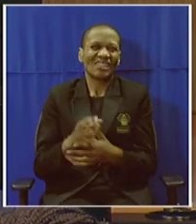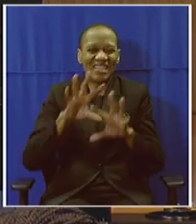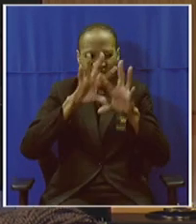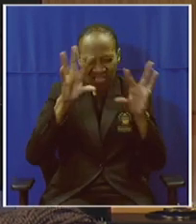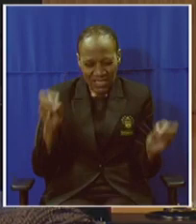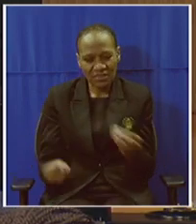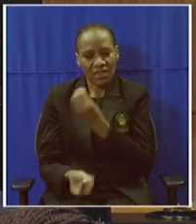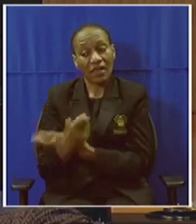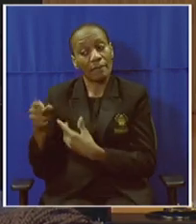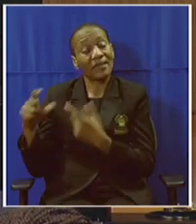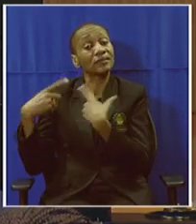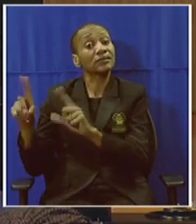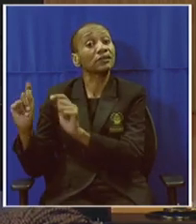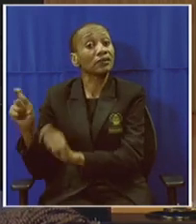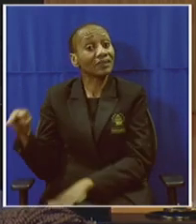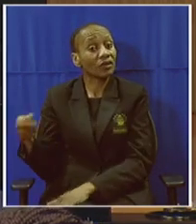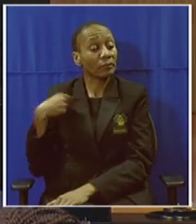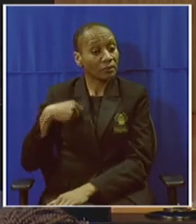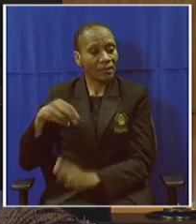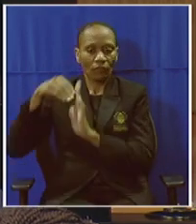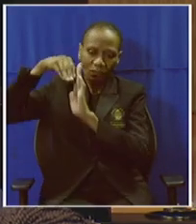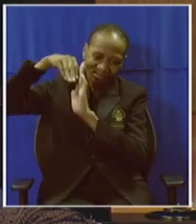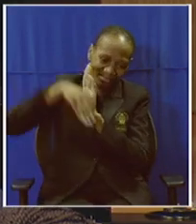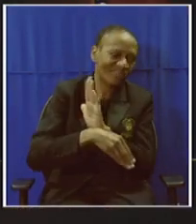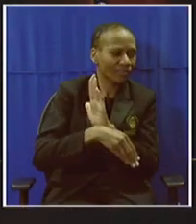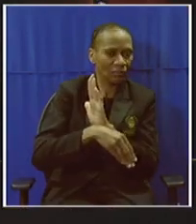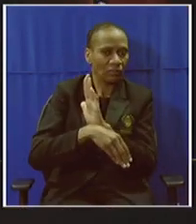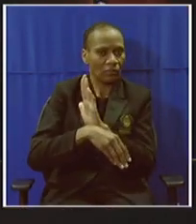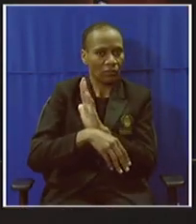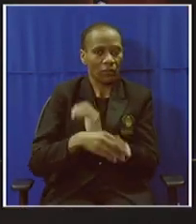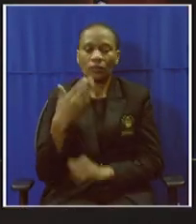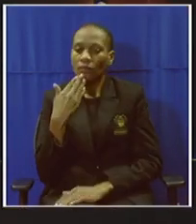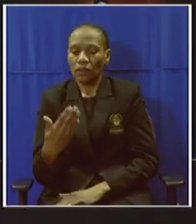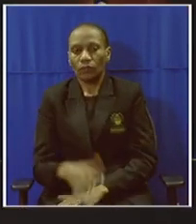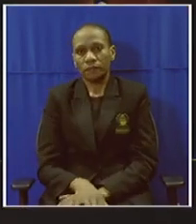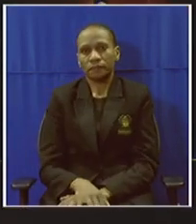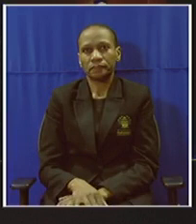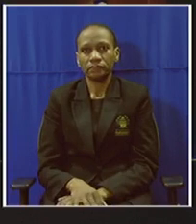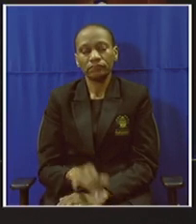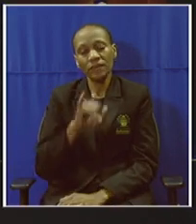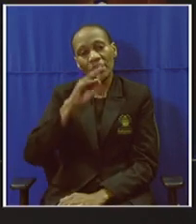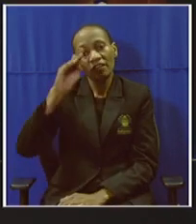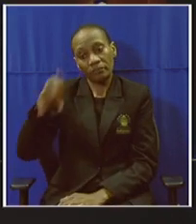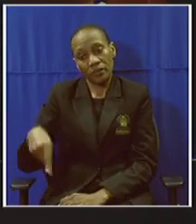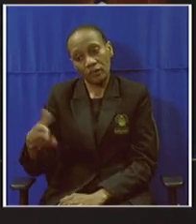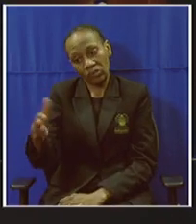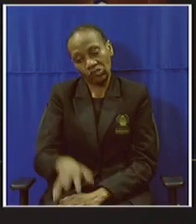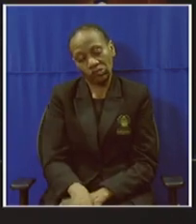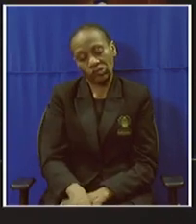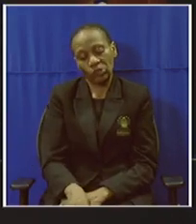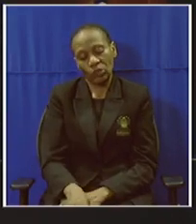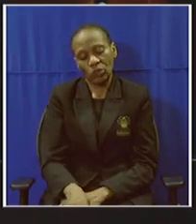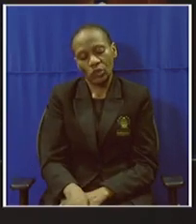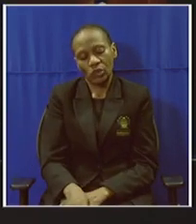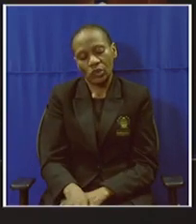in the city of Cape Town is regressing. I thank you. Thank you. IFP.